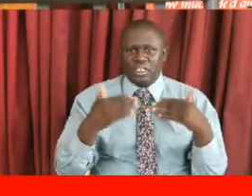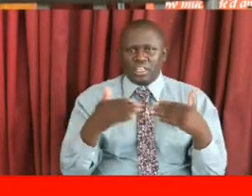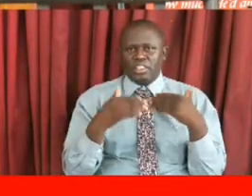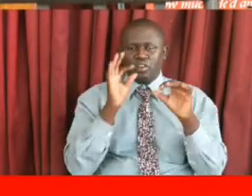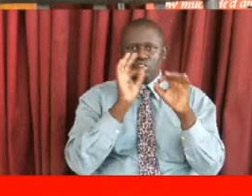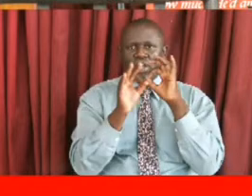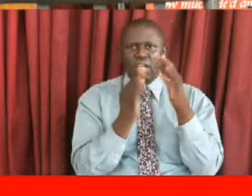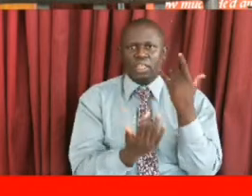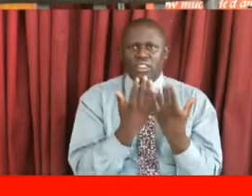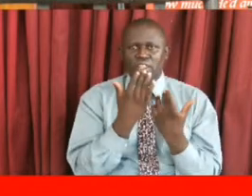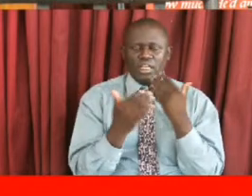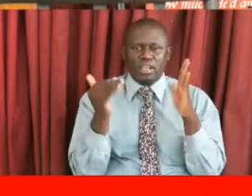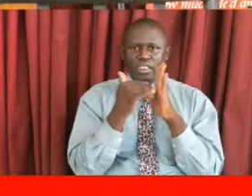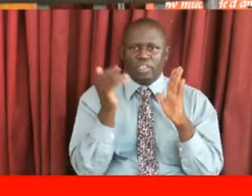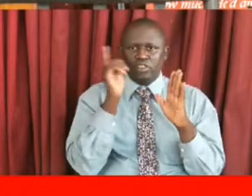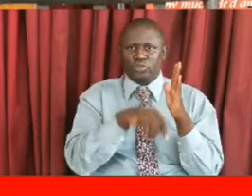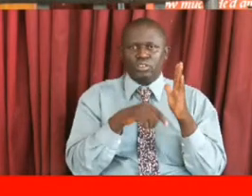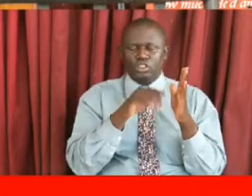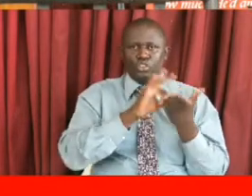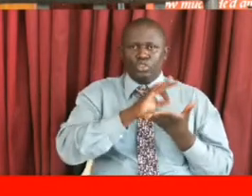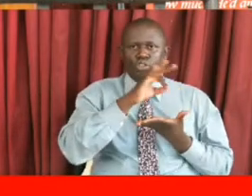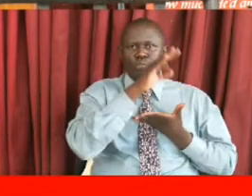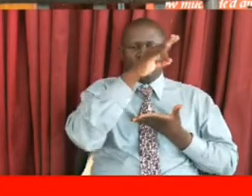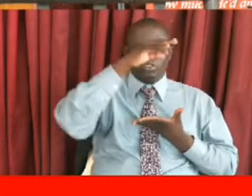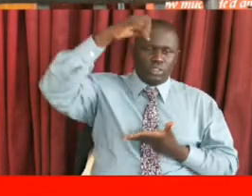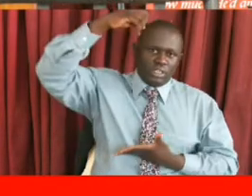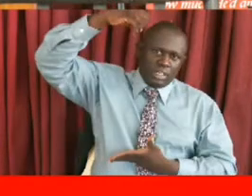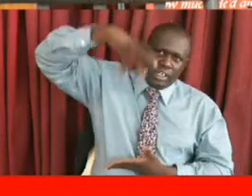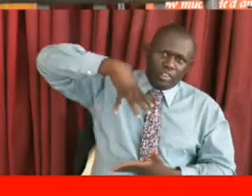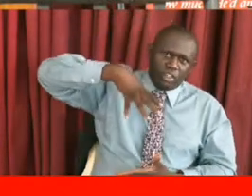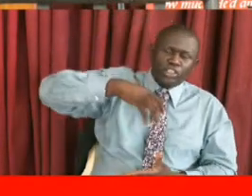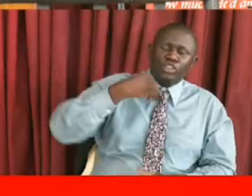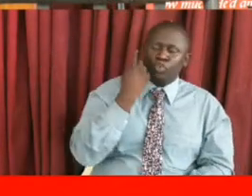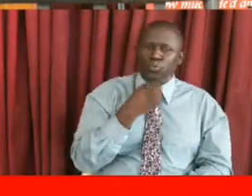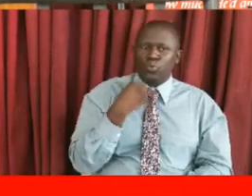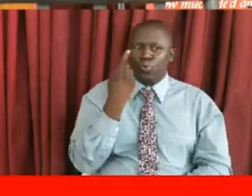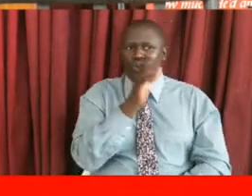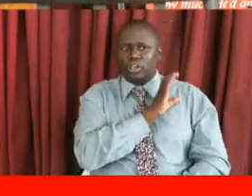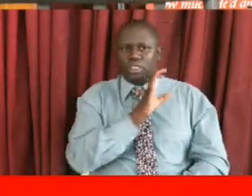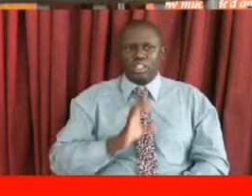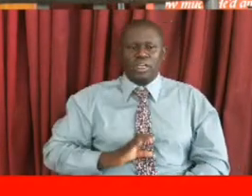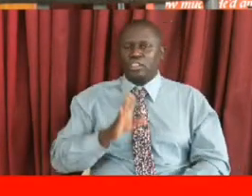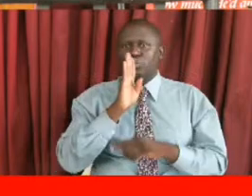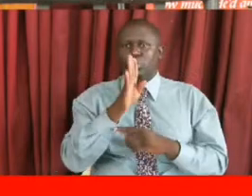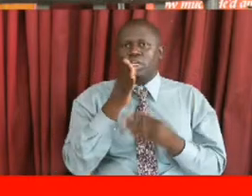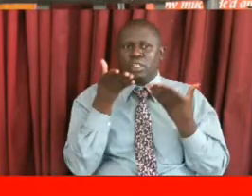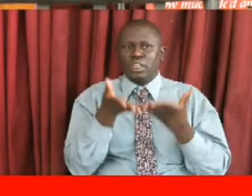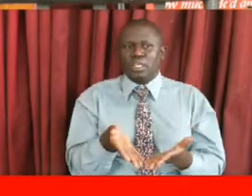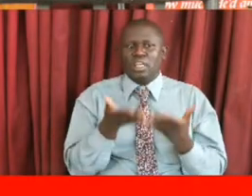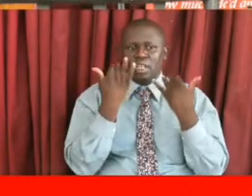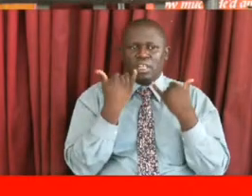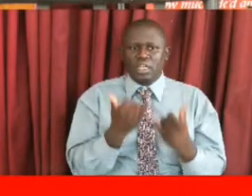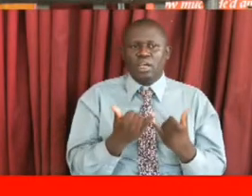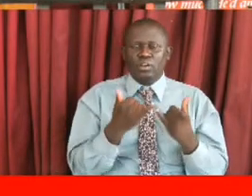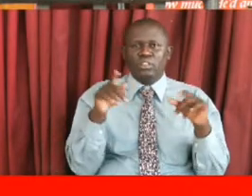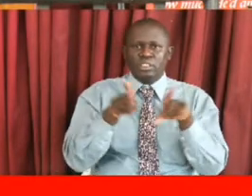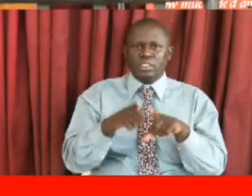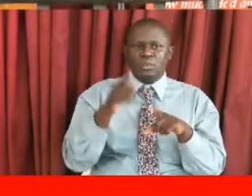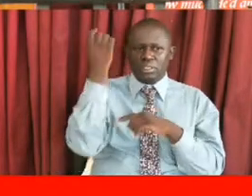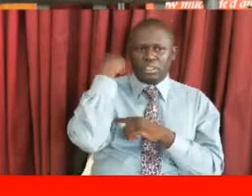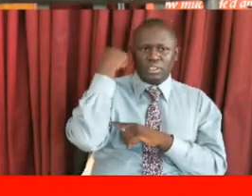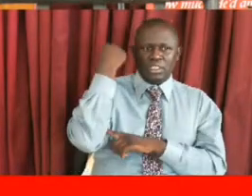against the spiritual revelation of Christ being here now the same